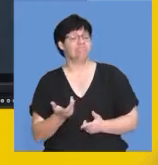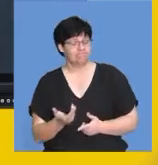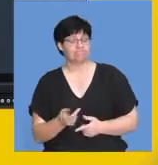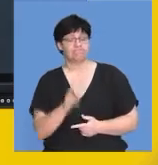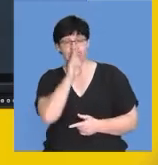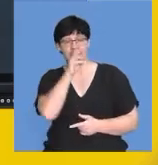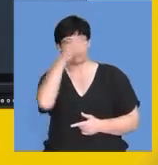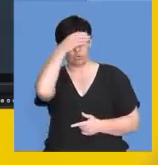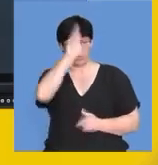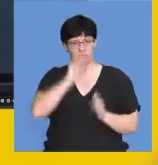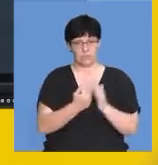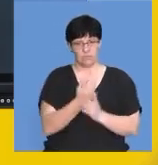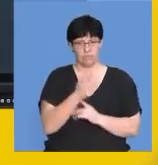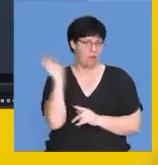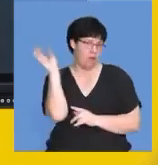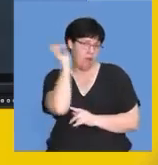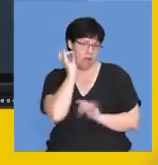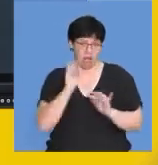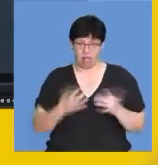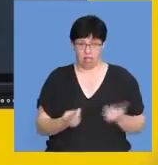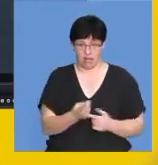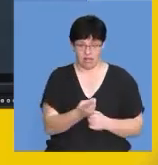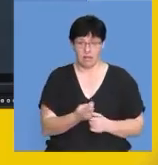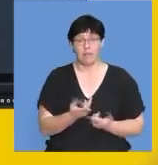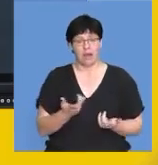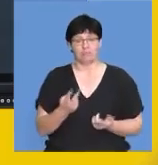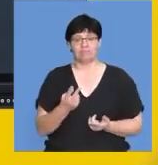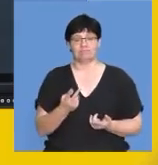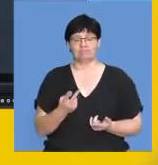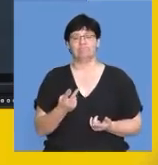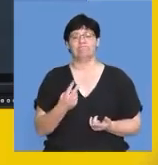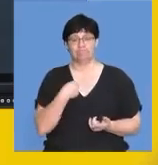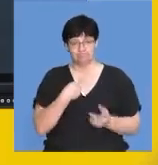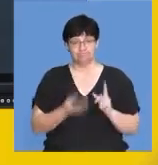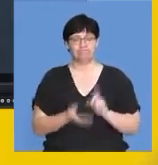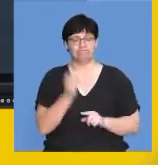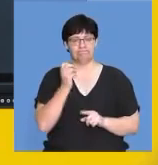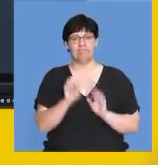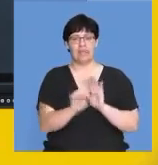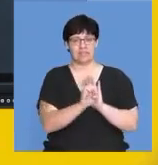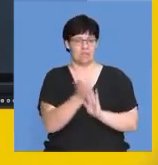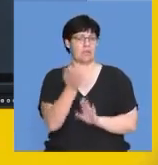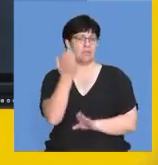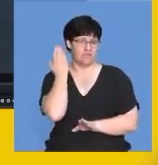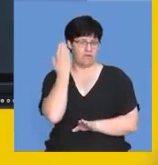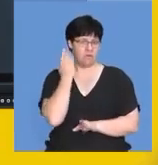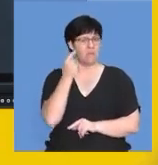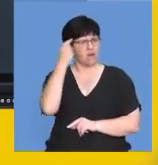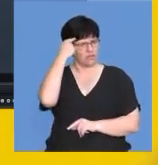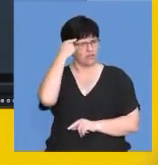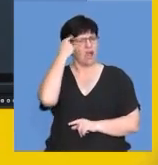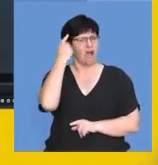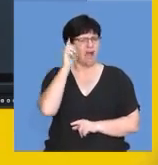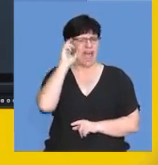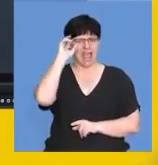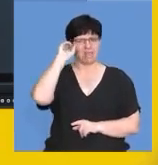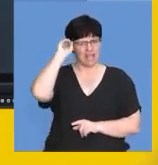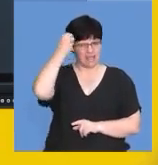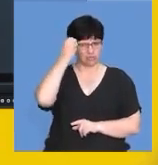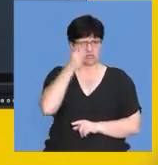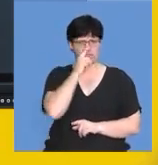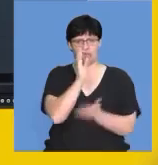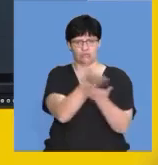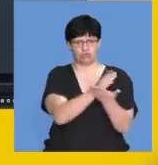that you probably haven't heard of before, but I've fortunately come across an example of this before. And so I thought it would be an interesting question to share